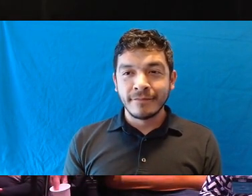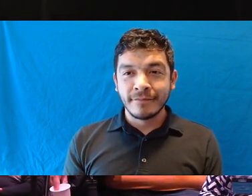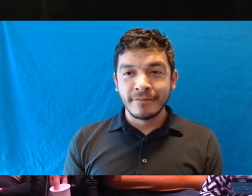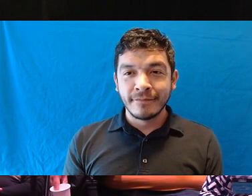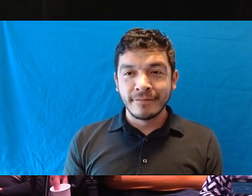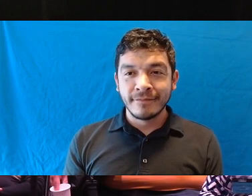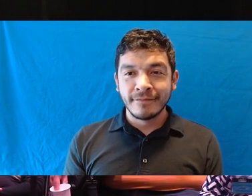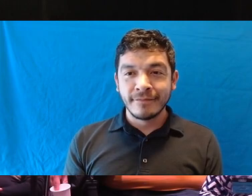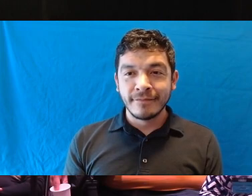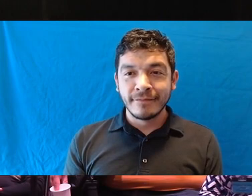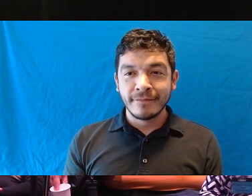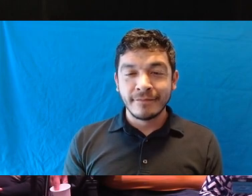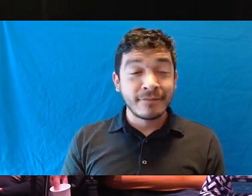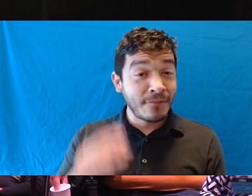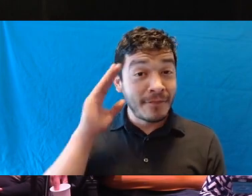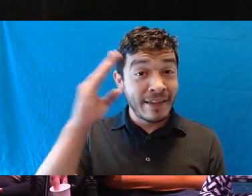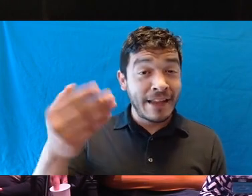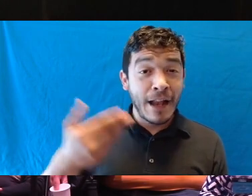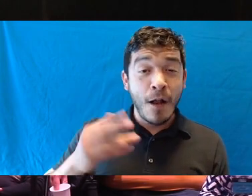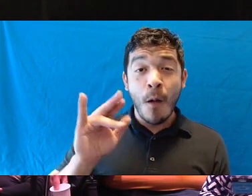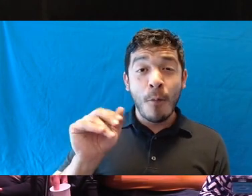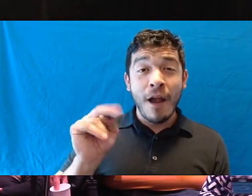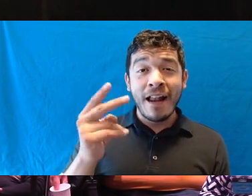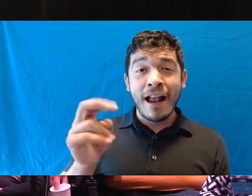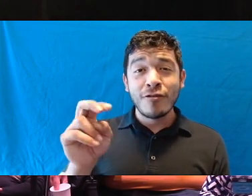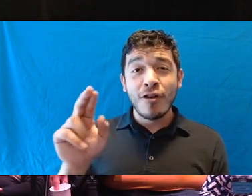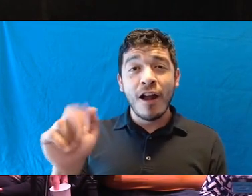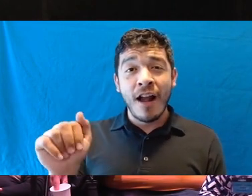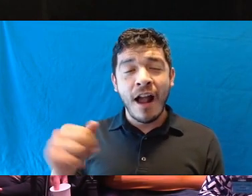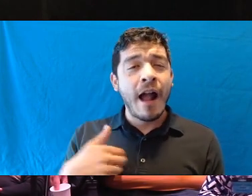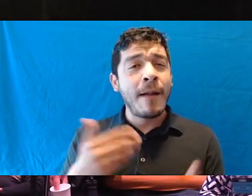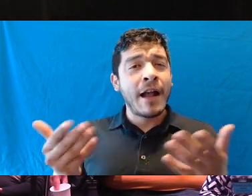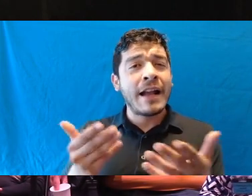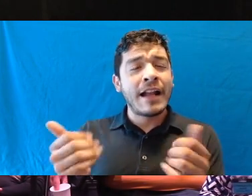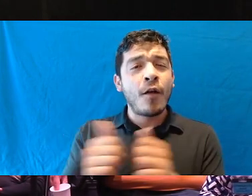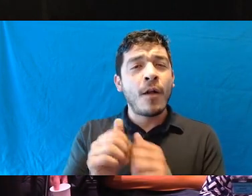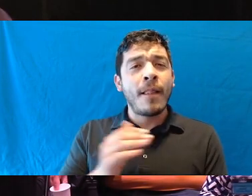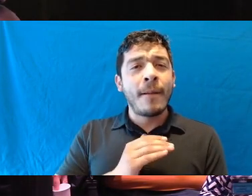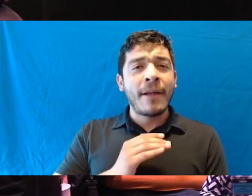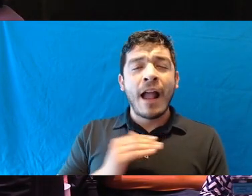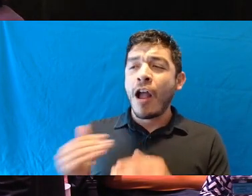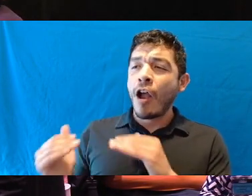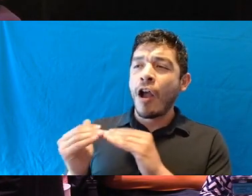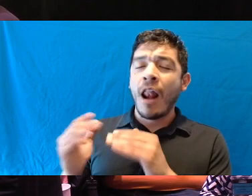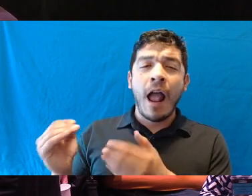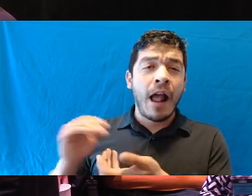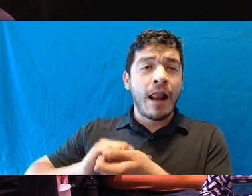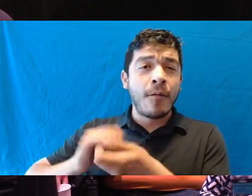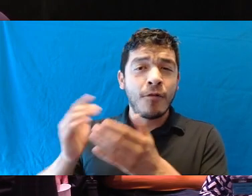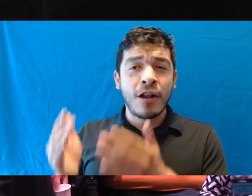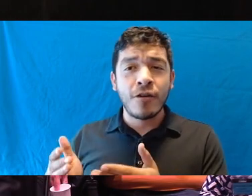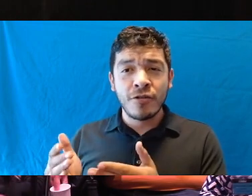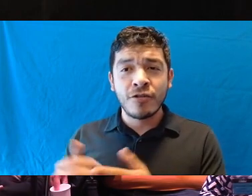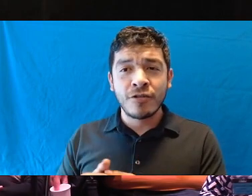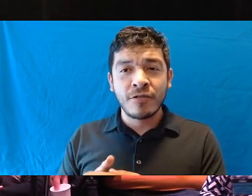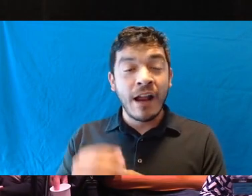Hi, I'm Brian Herrera. I am here with my colleague and collaborator. Hi, I'm Ann Garcia Romero.